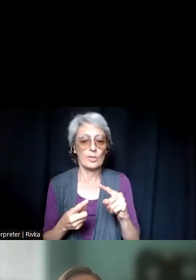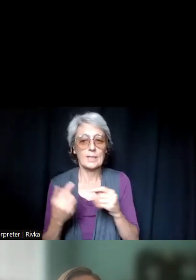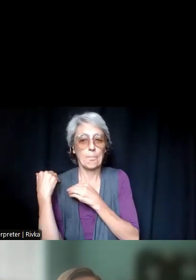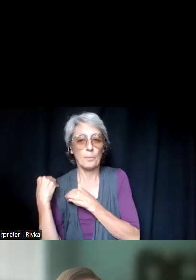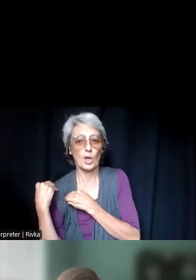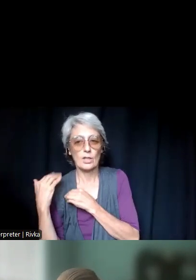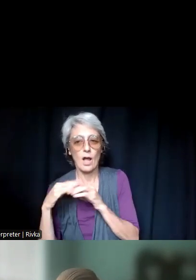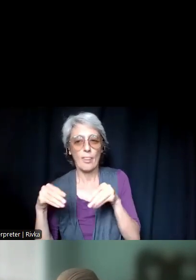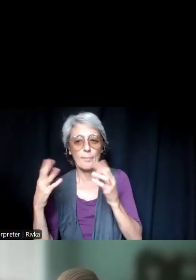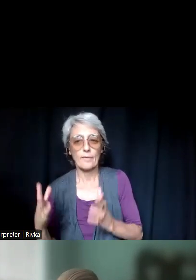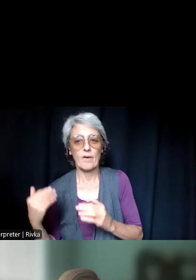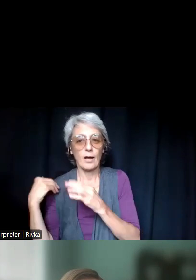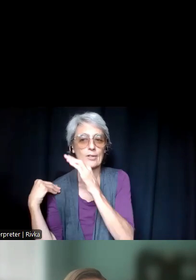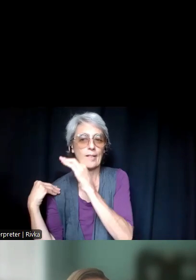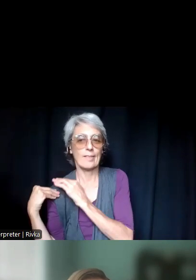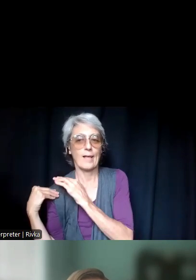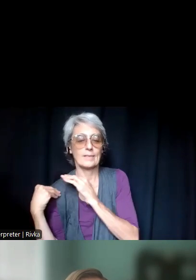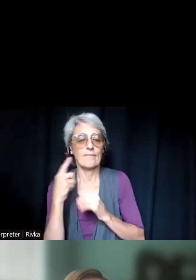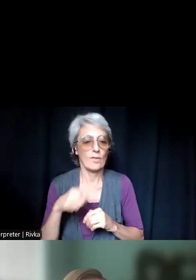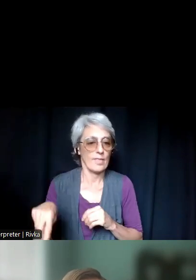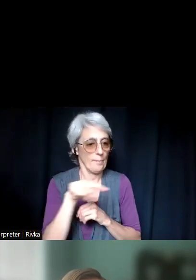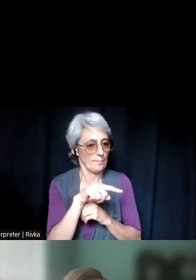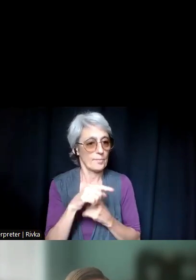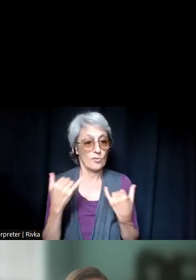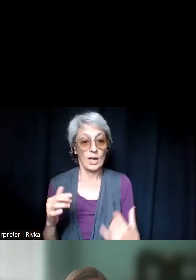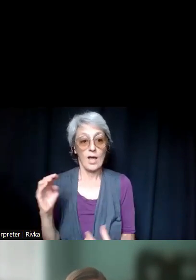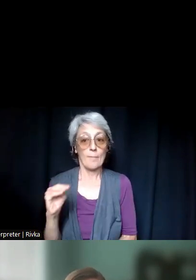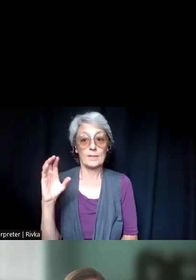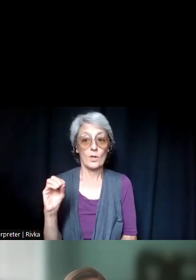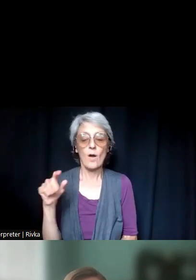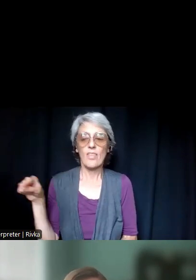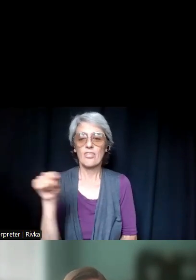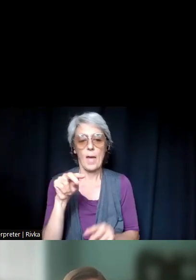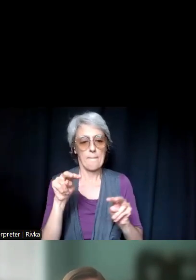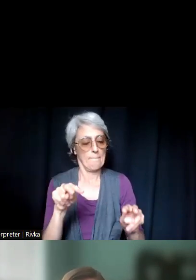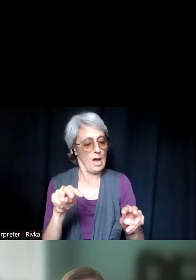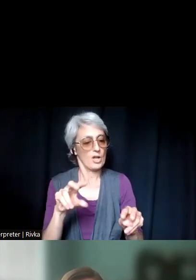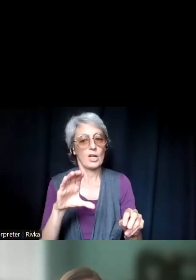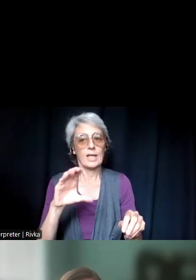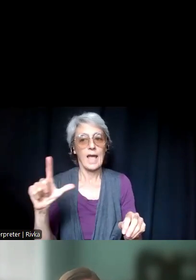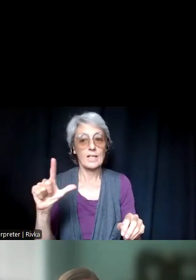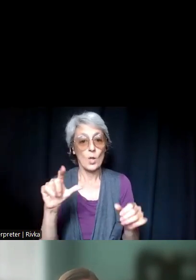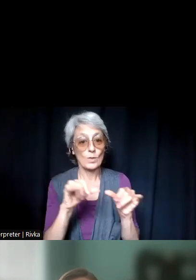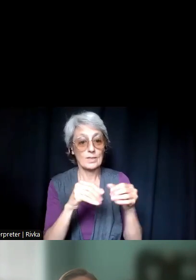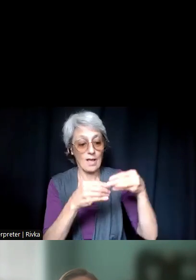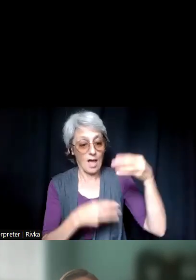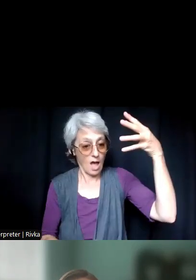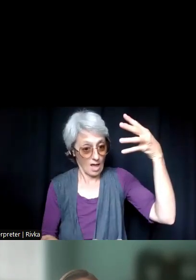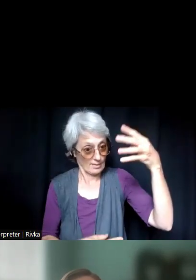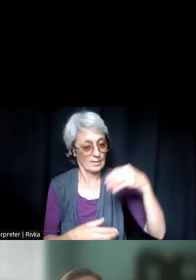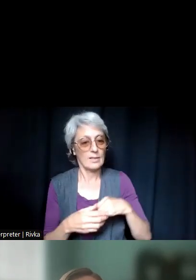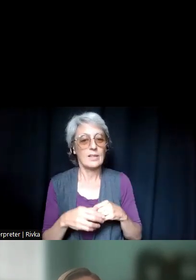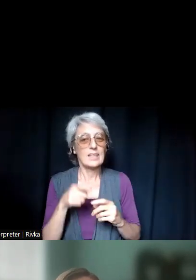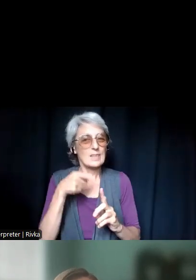So currently, our MCOs monitor the caseload sizes specifically for that high needs case management